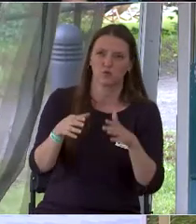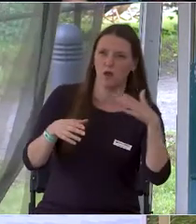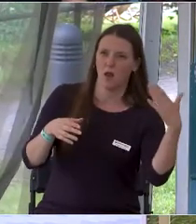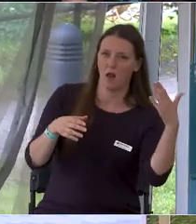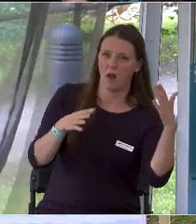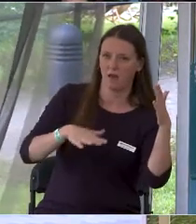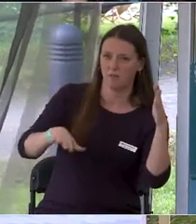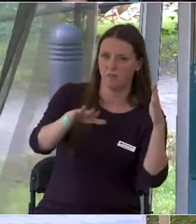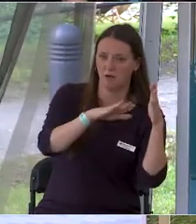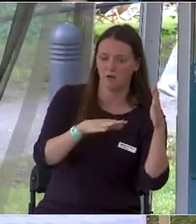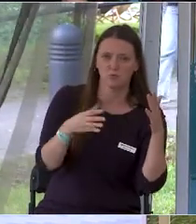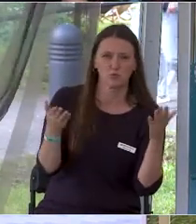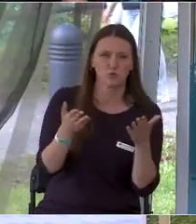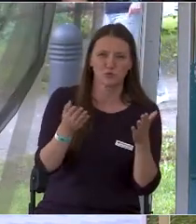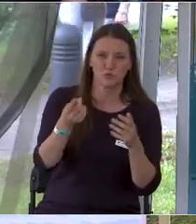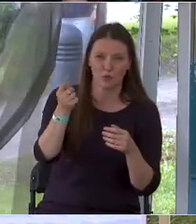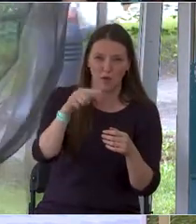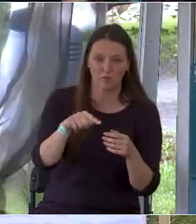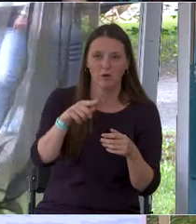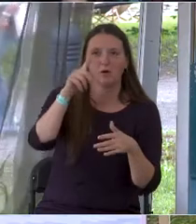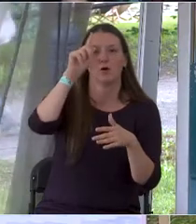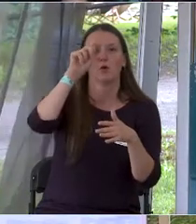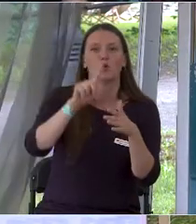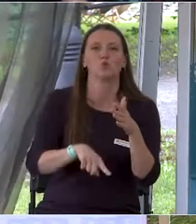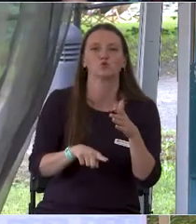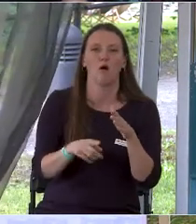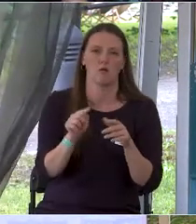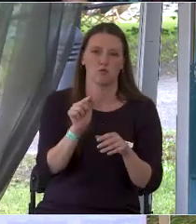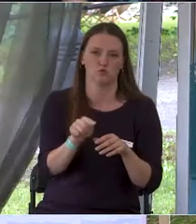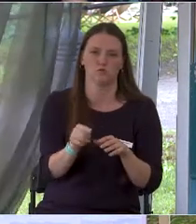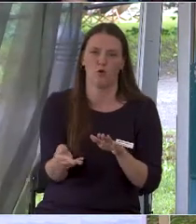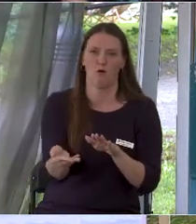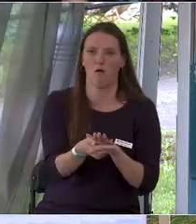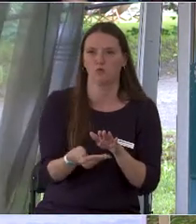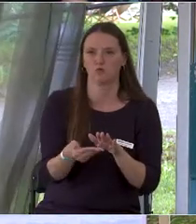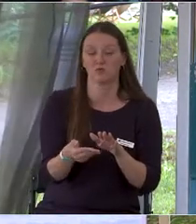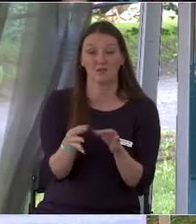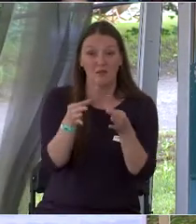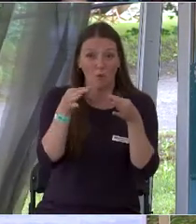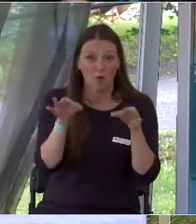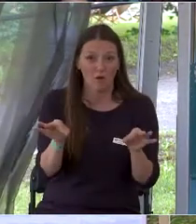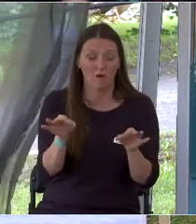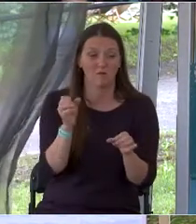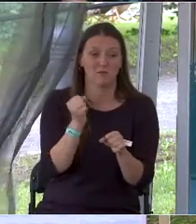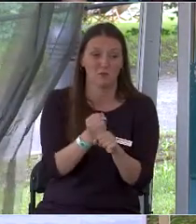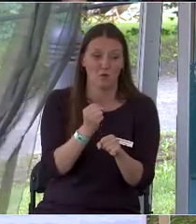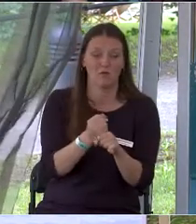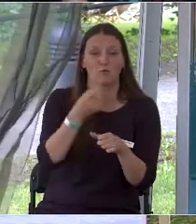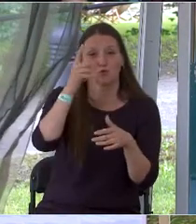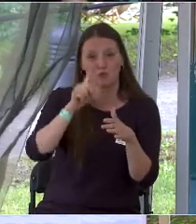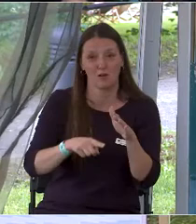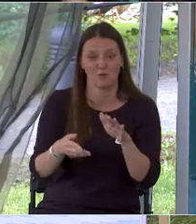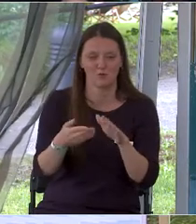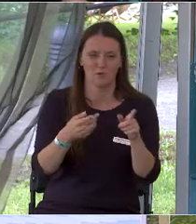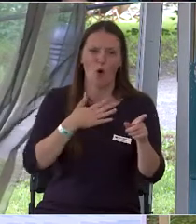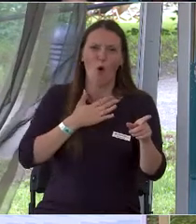on trust. Because the democratic system only works if there is trust. This is my dog. He